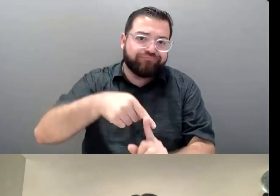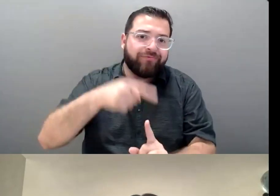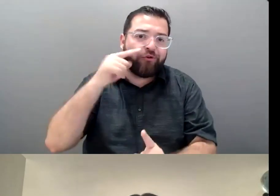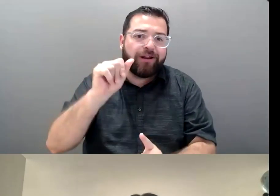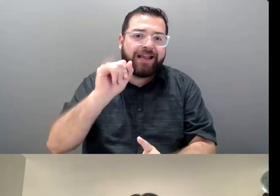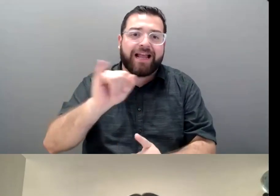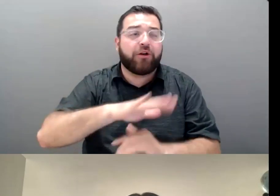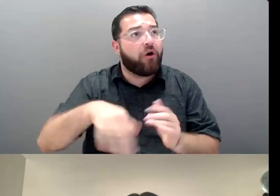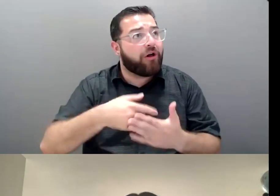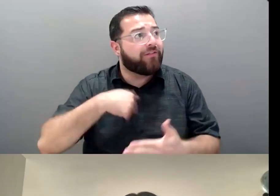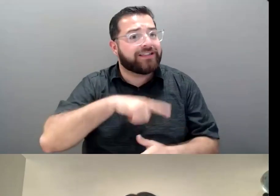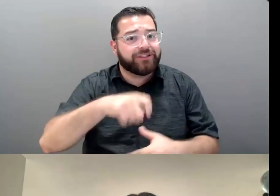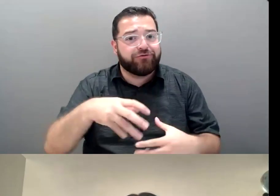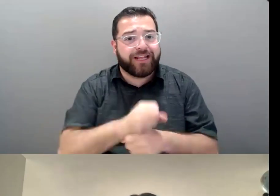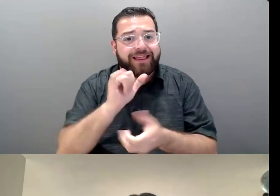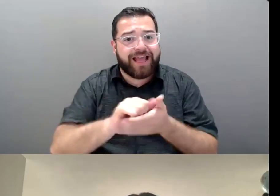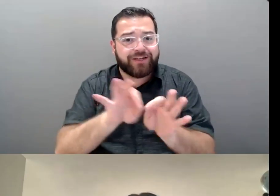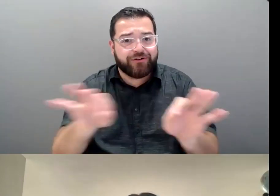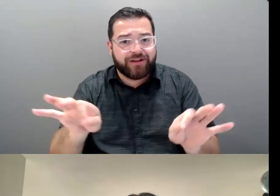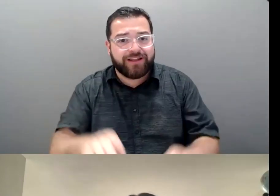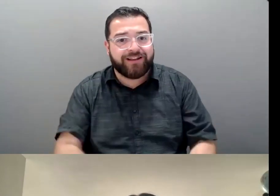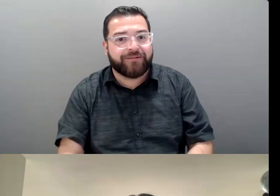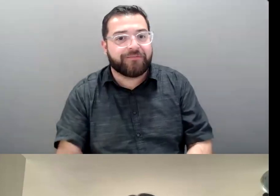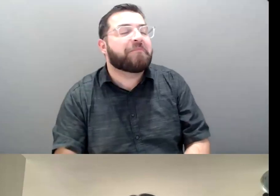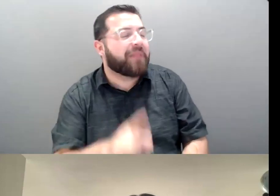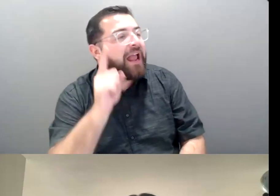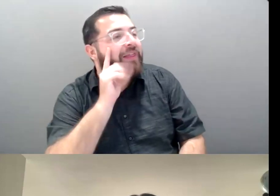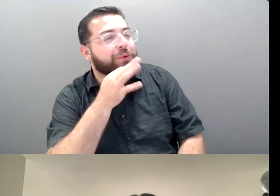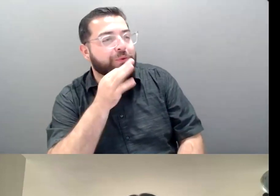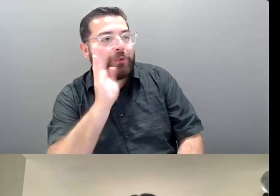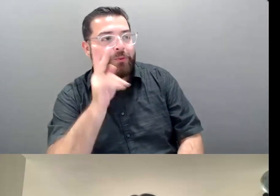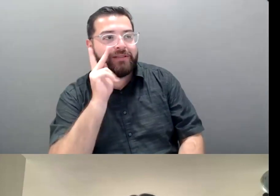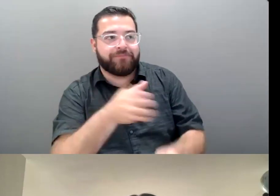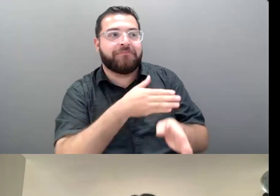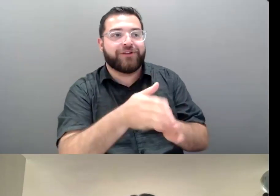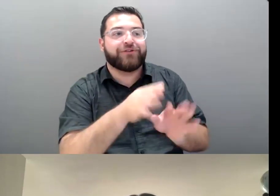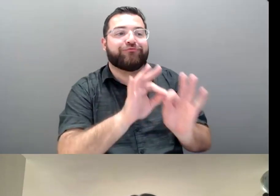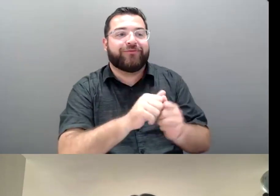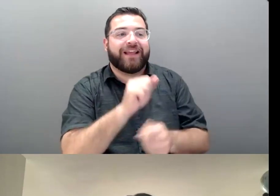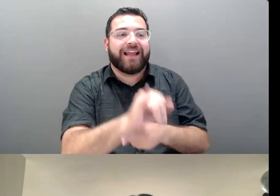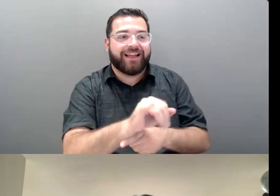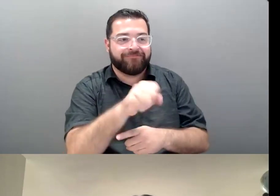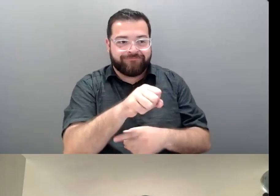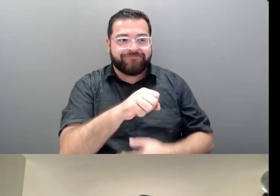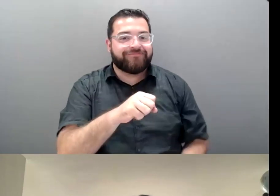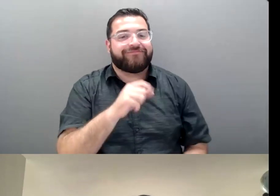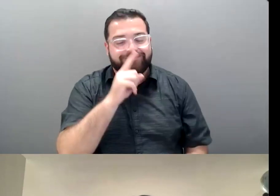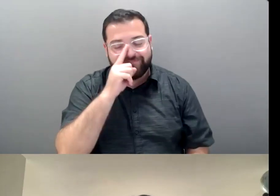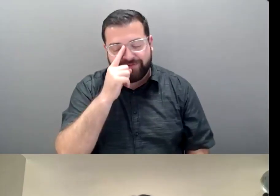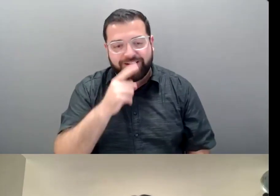that degree. I think those are coming. So I think those are coming, and that's